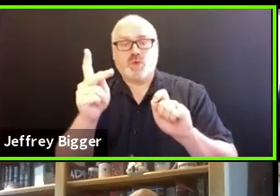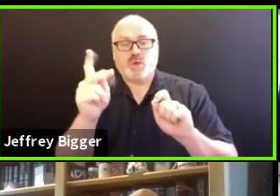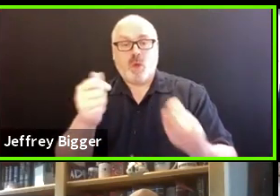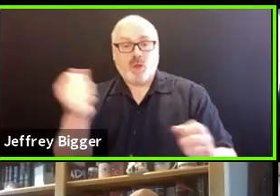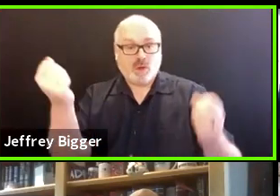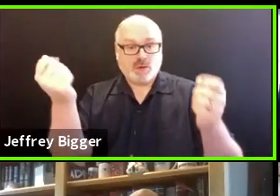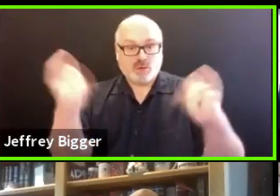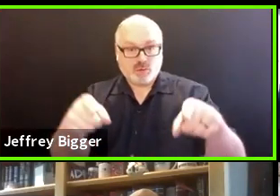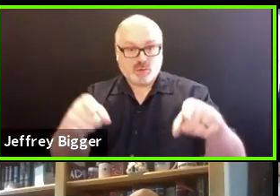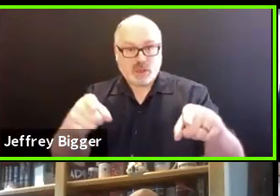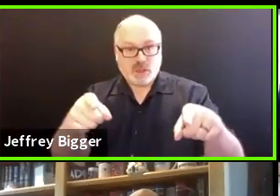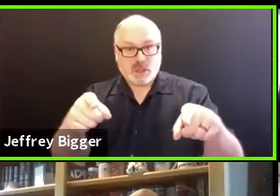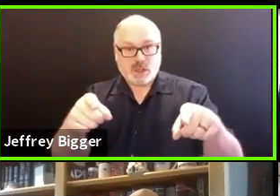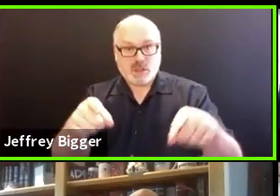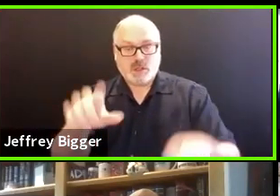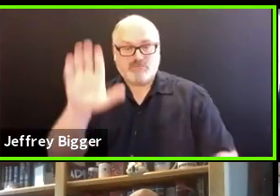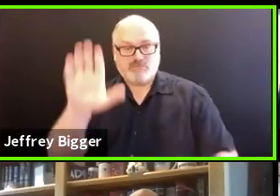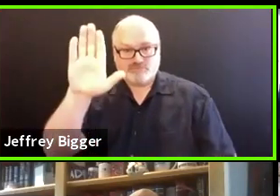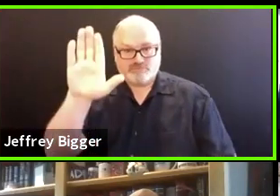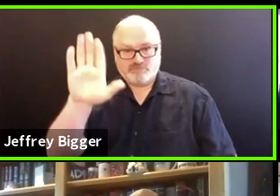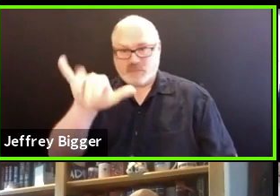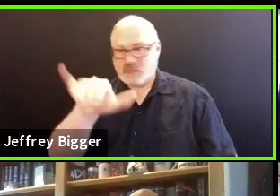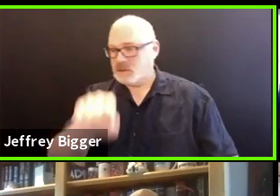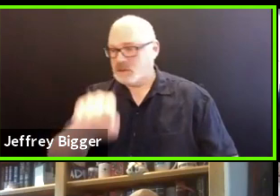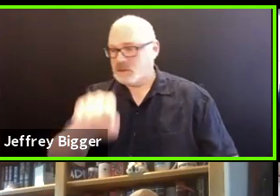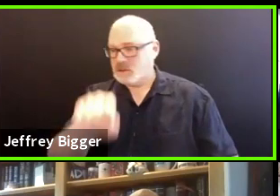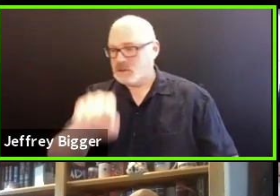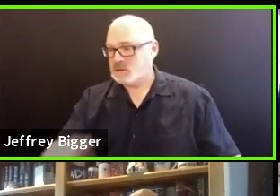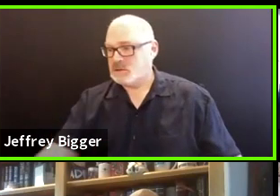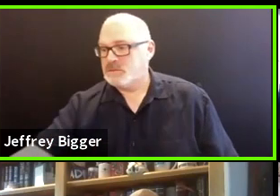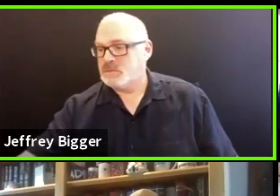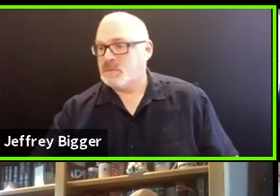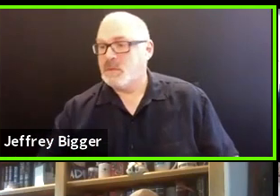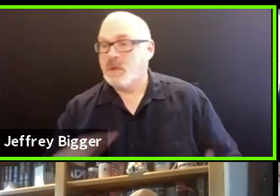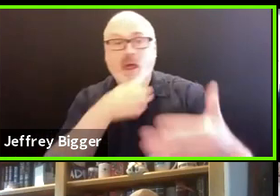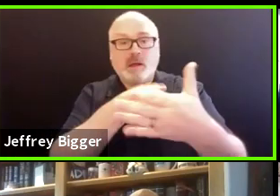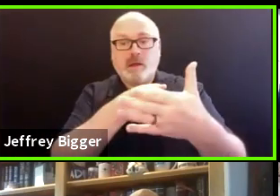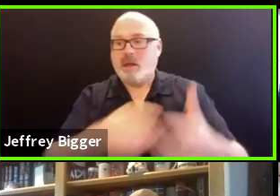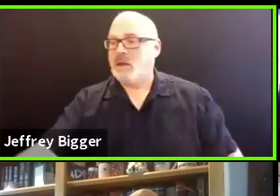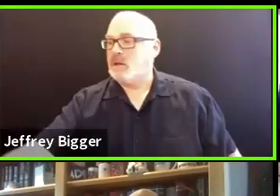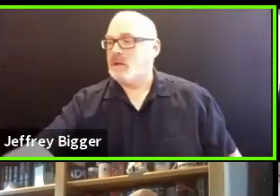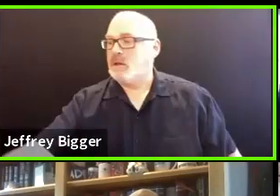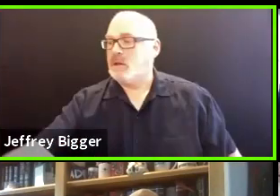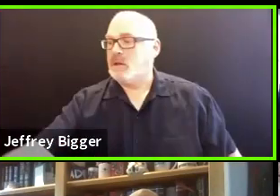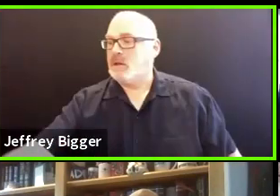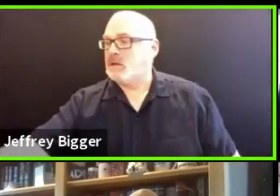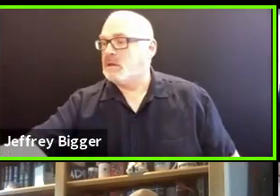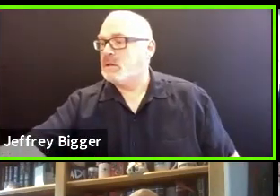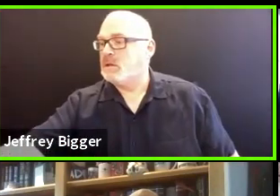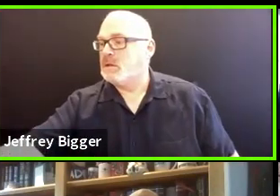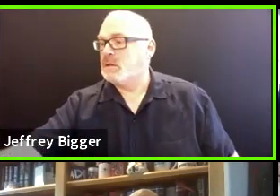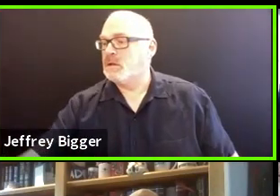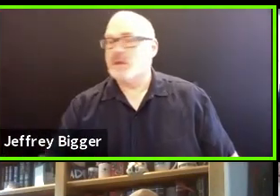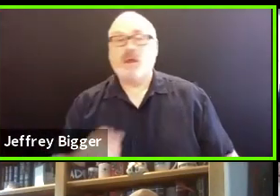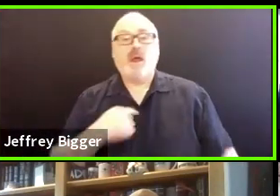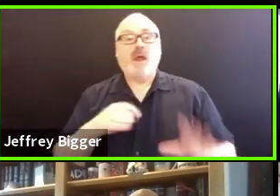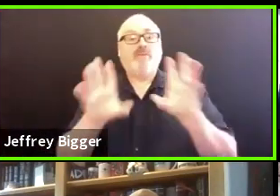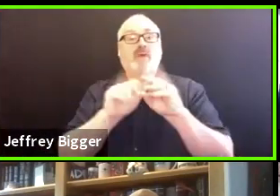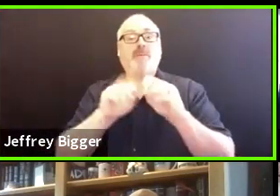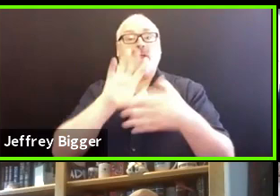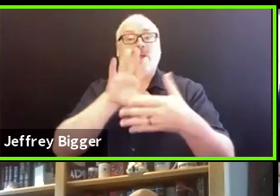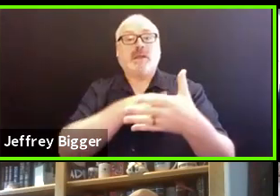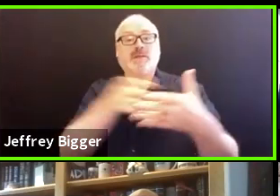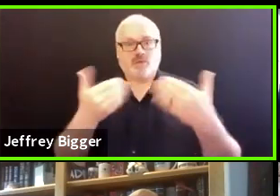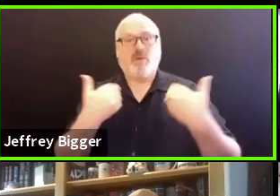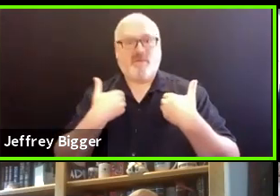favor? Aye. Opposed? Okay, and then we have a meeting schedule, which Dan sent